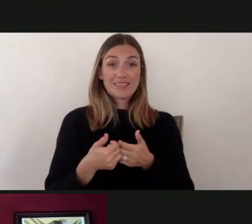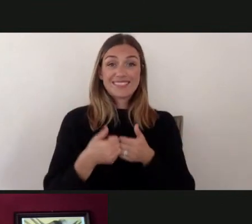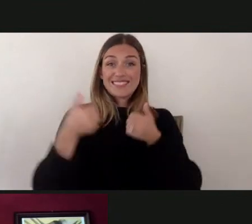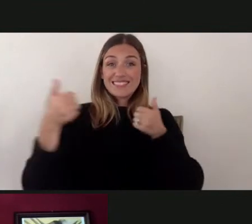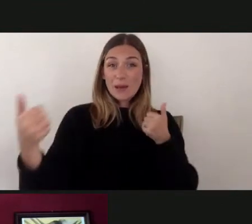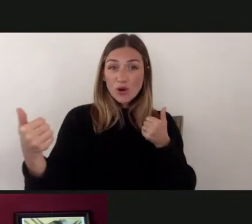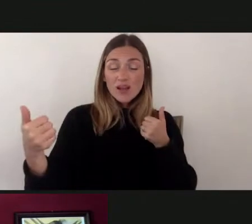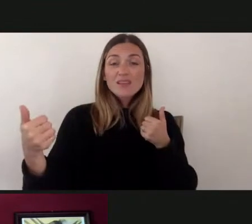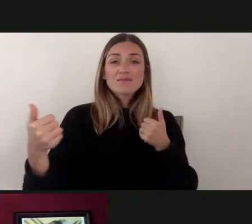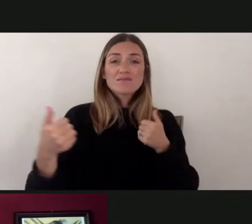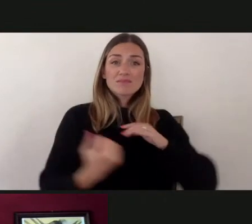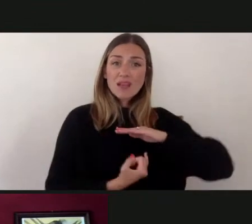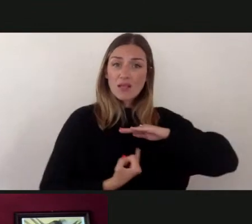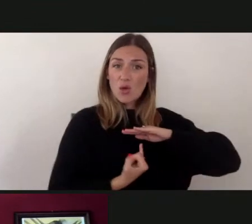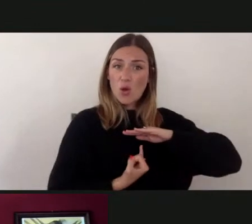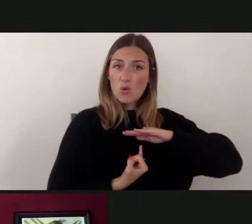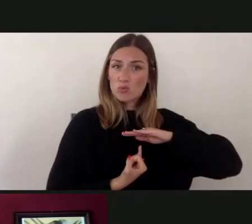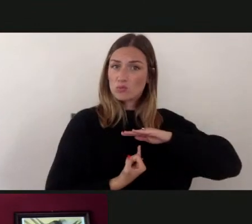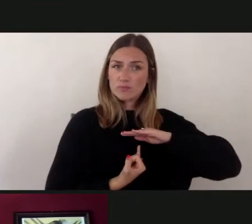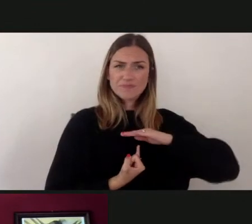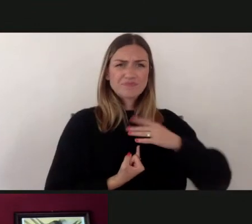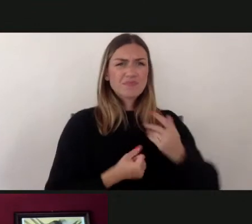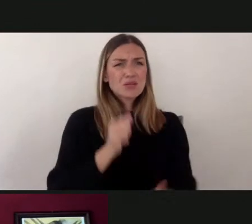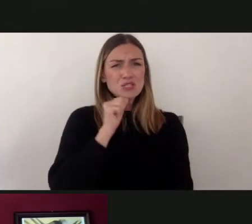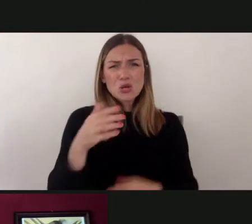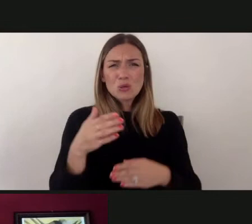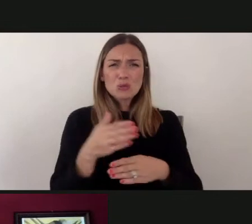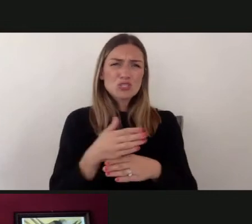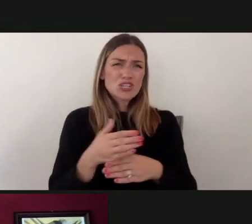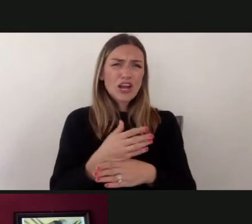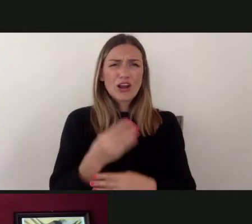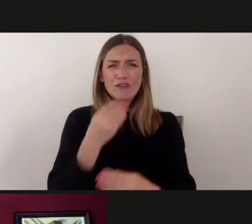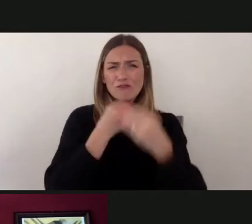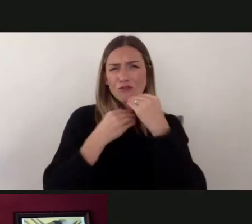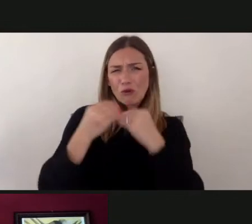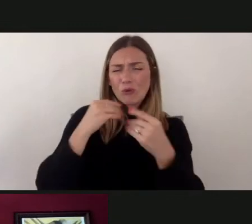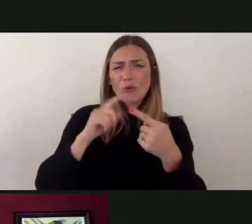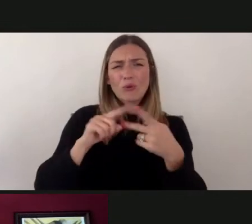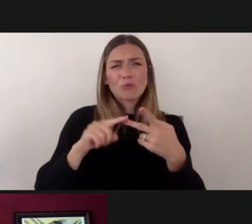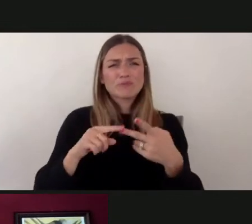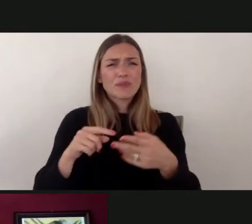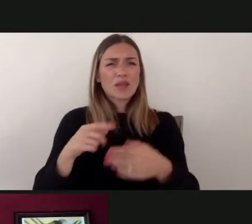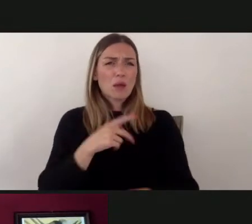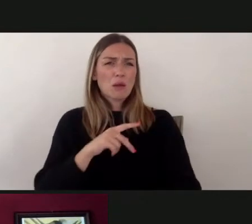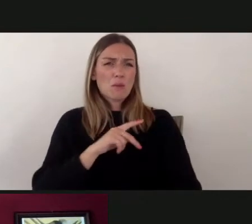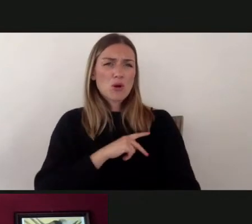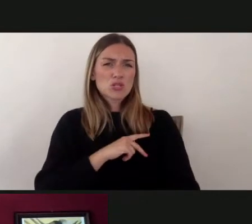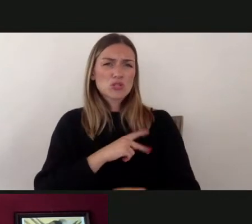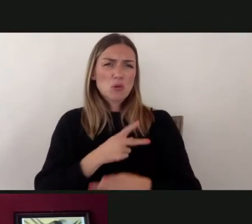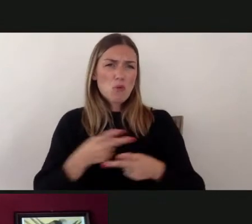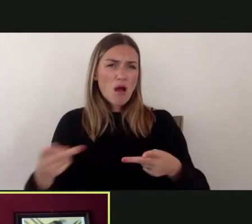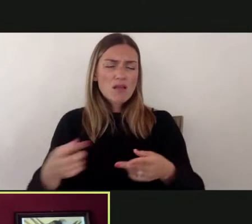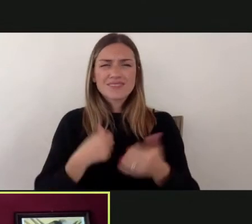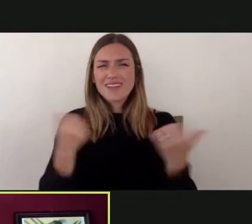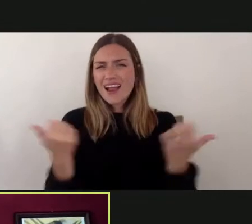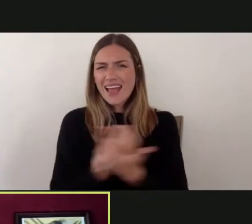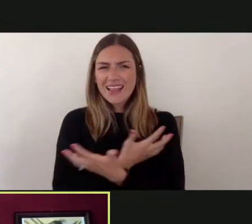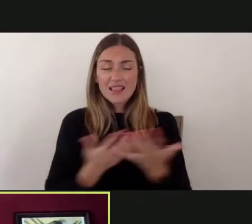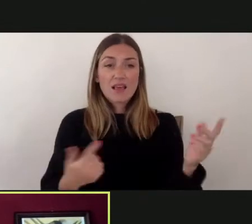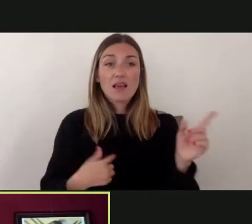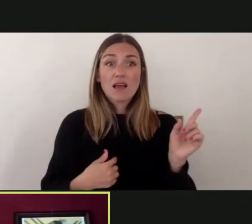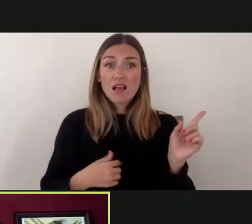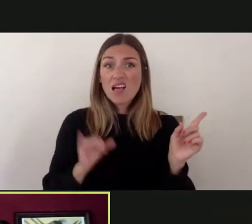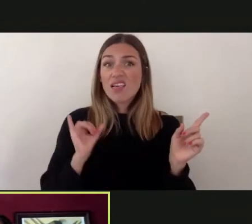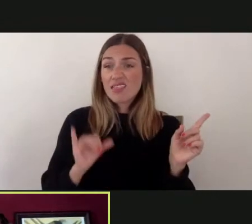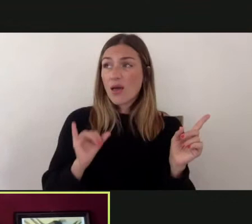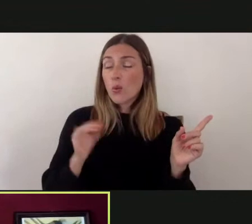others. And then don't share like utensils or personal products or anything like that. That's